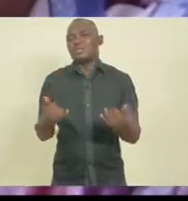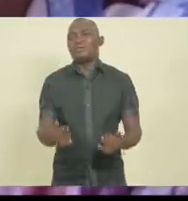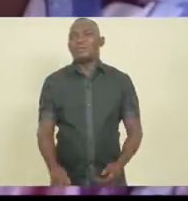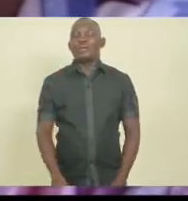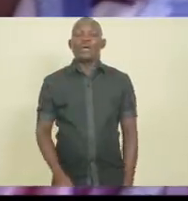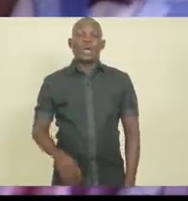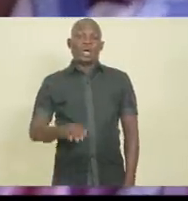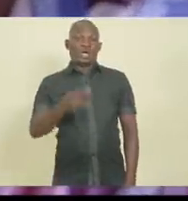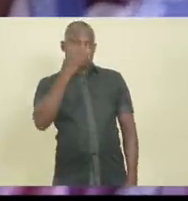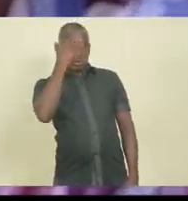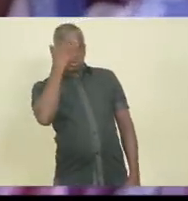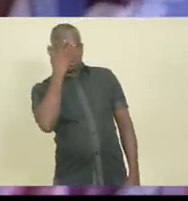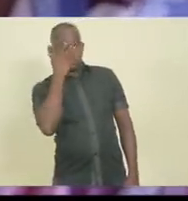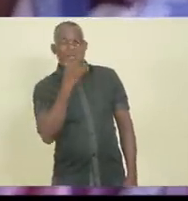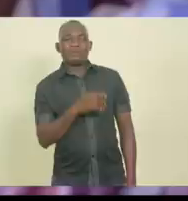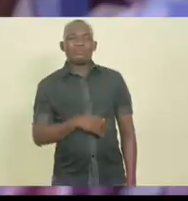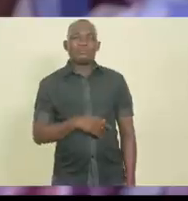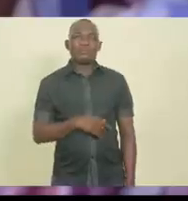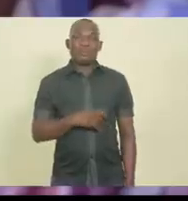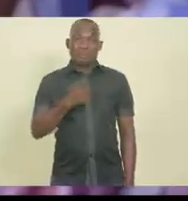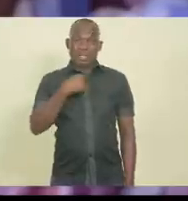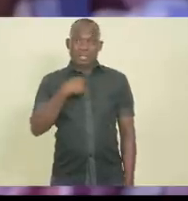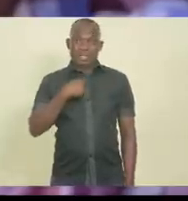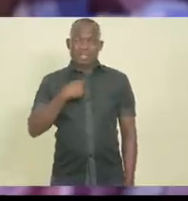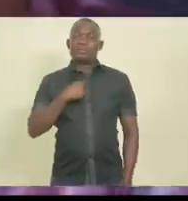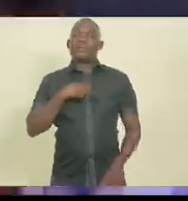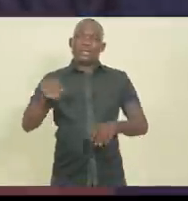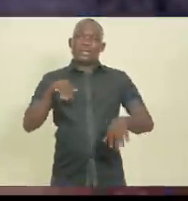You know what? I'll handle this myself.